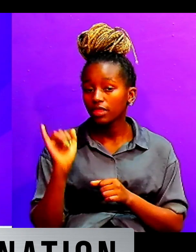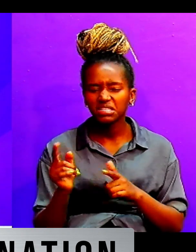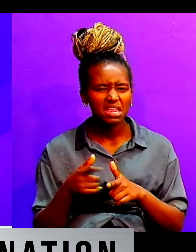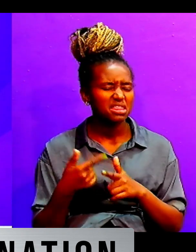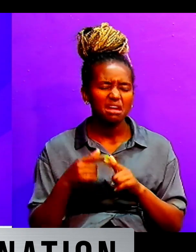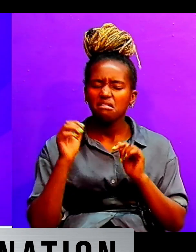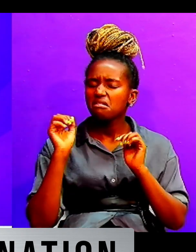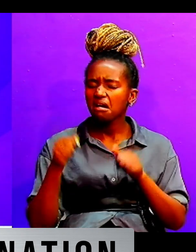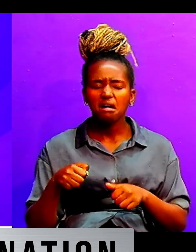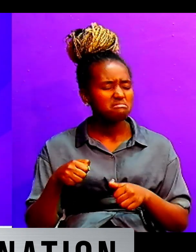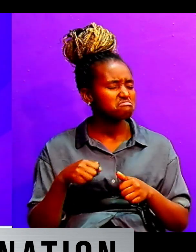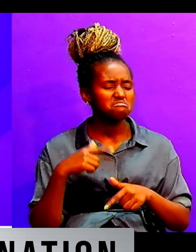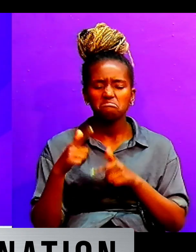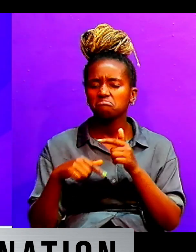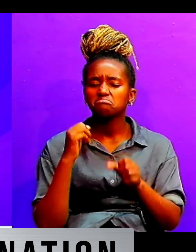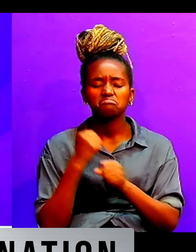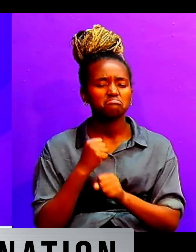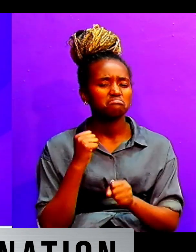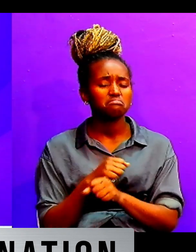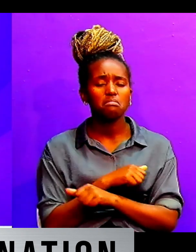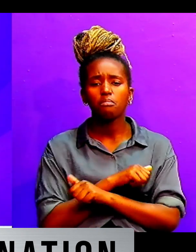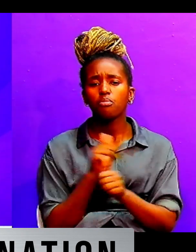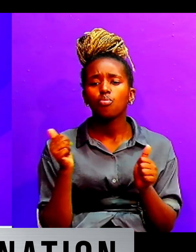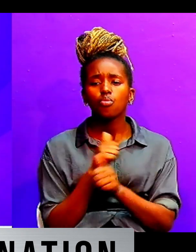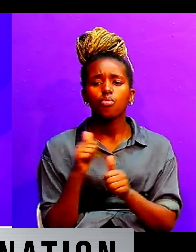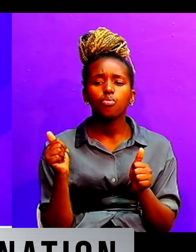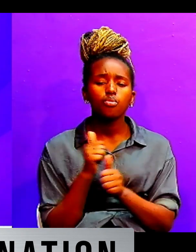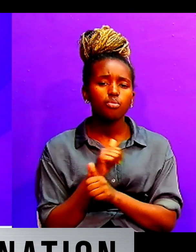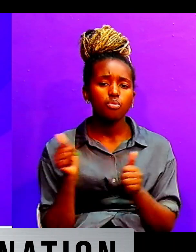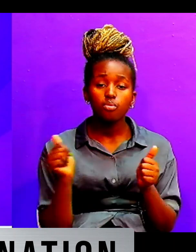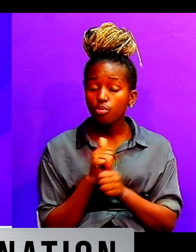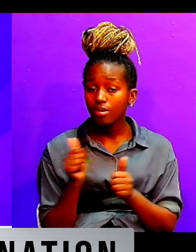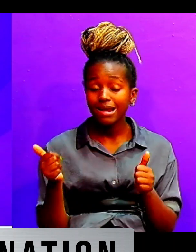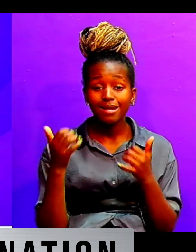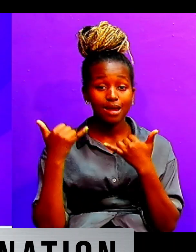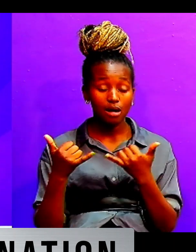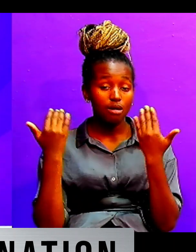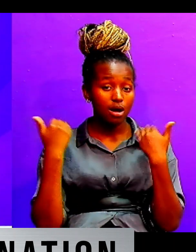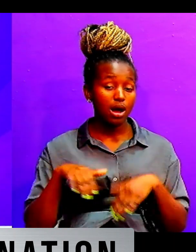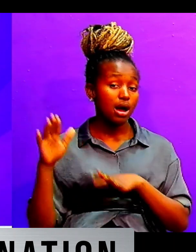president. What I'm expecting maybe right now is, of